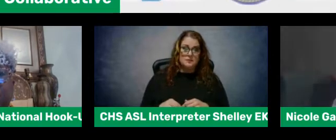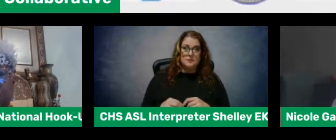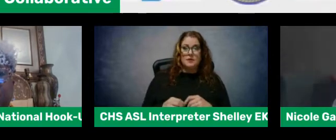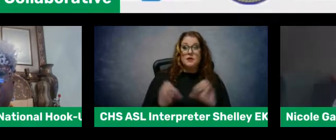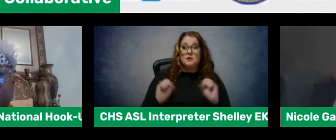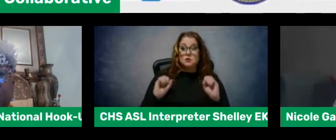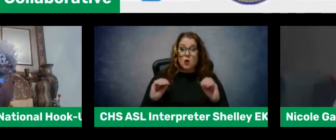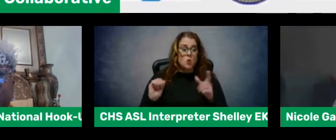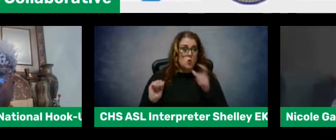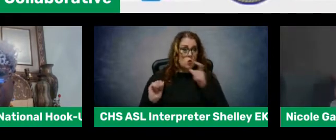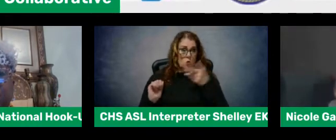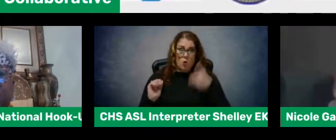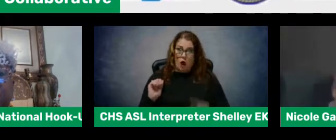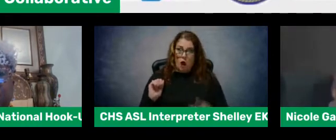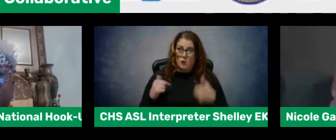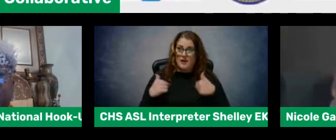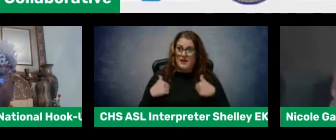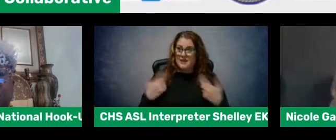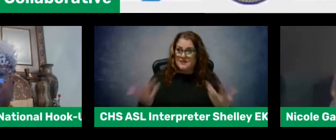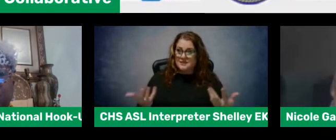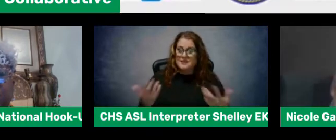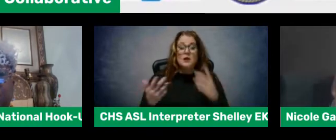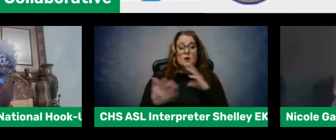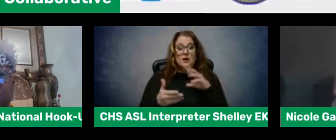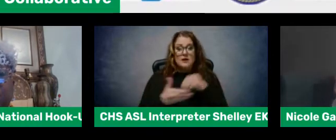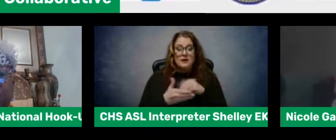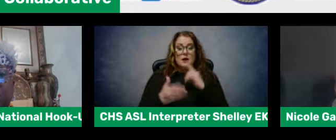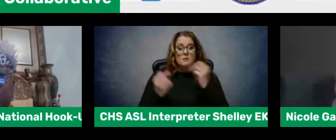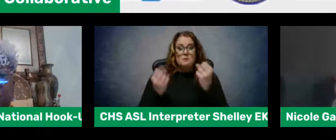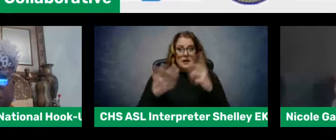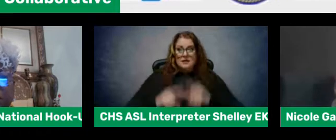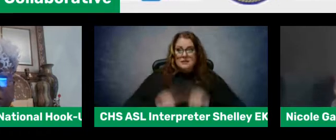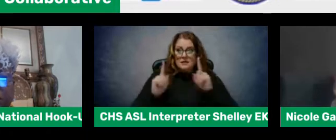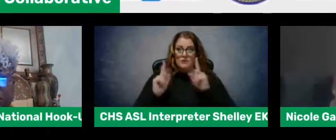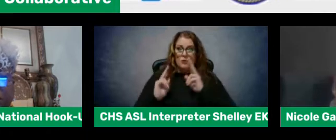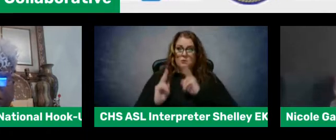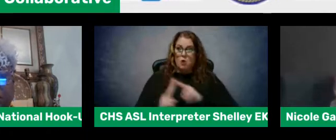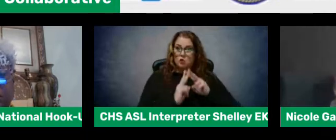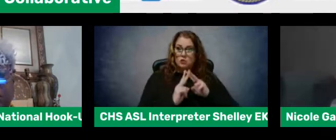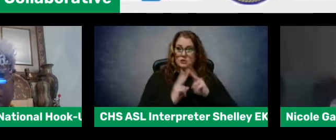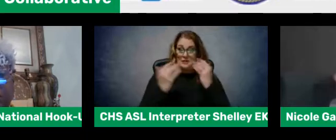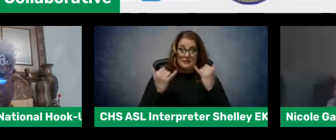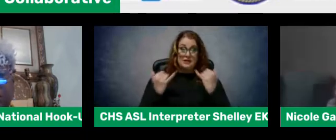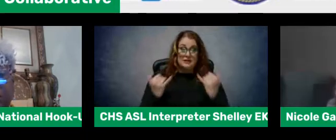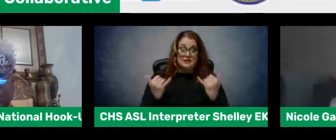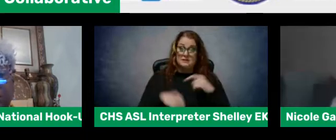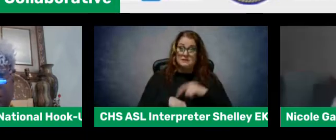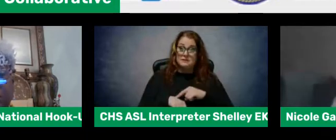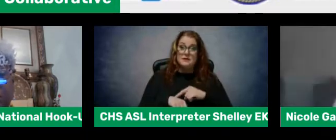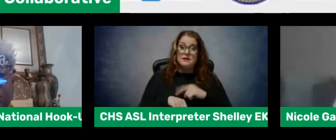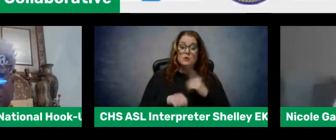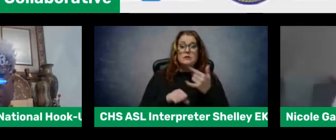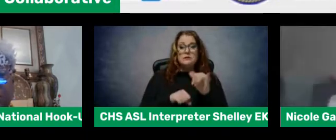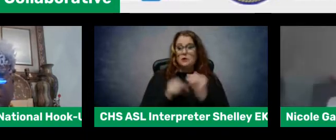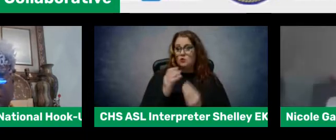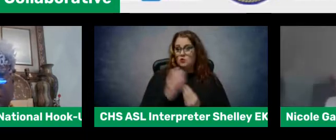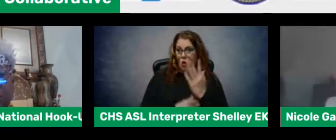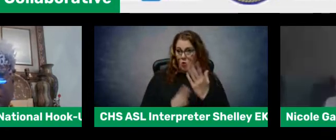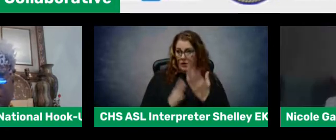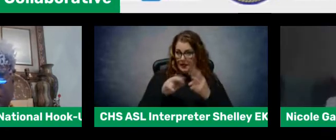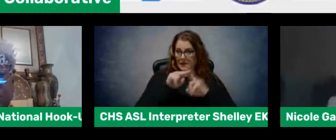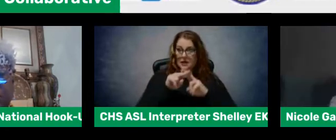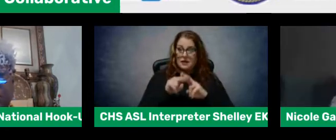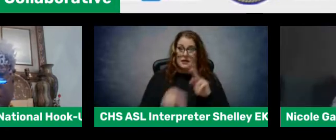So who are we? We consist of many different partnerships at this point, but we are still growing. As